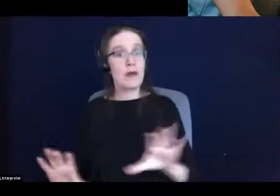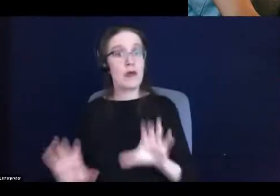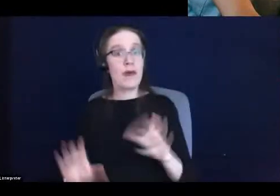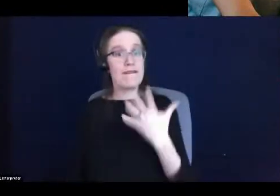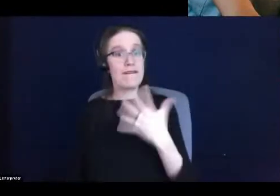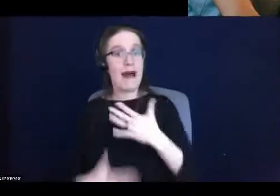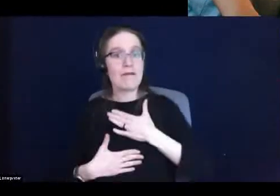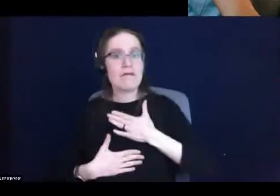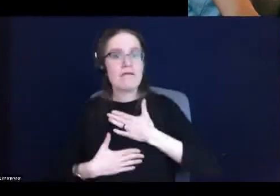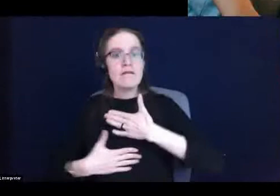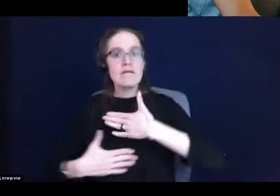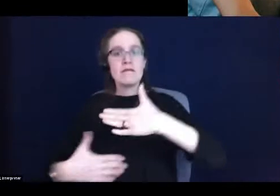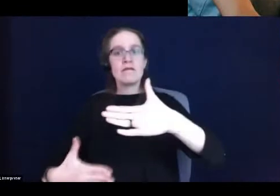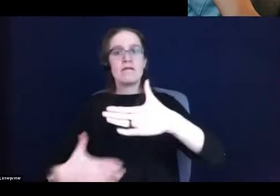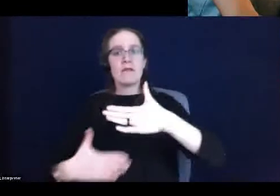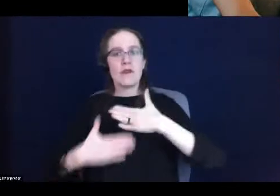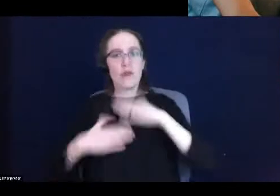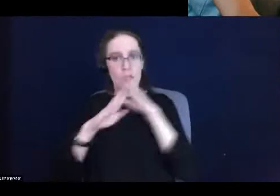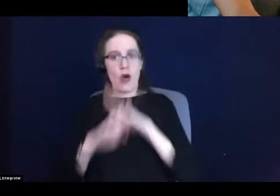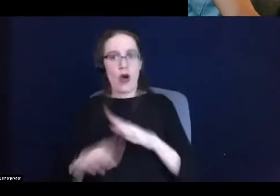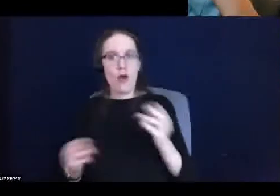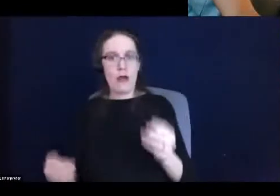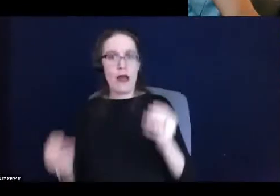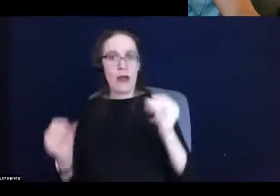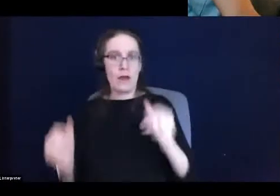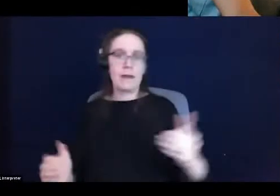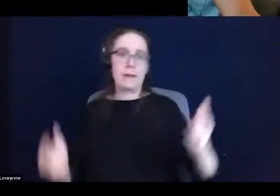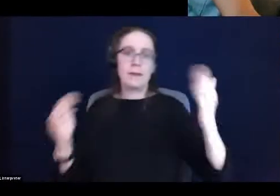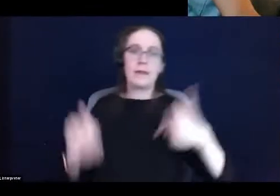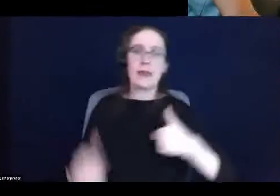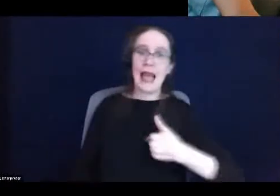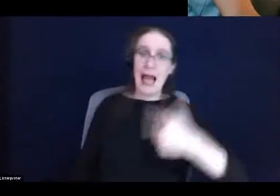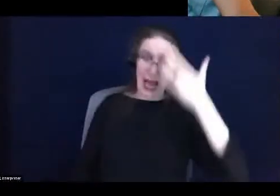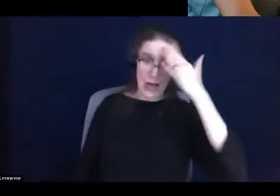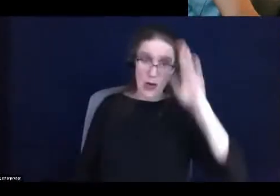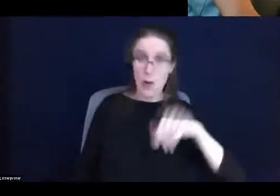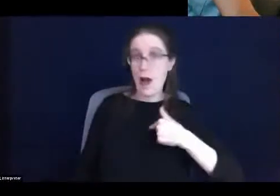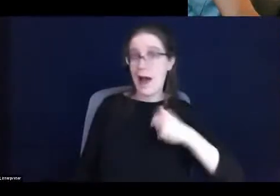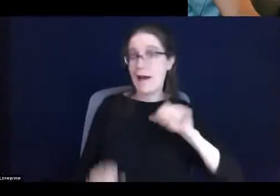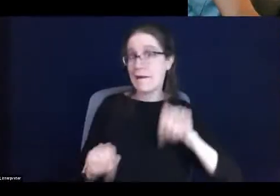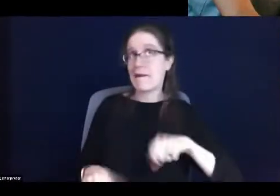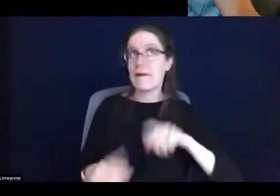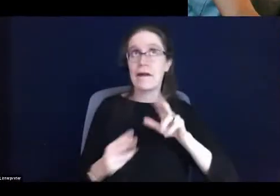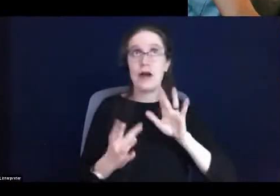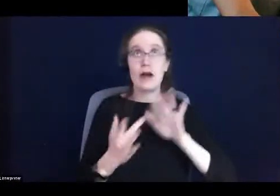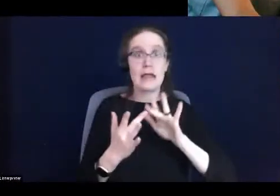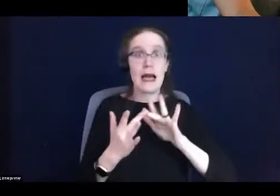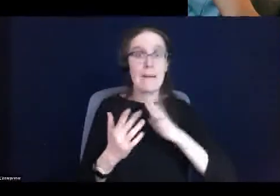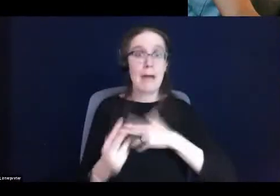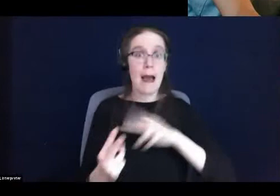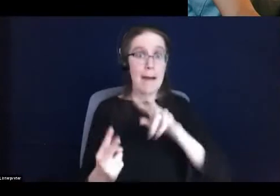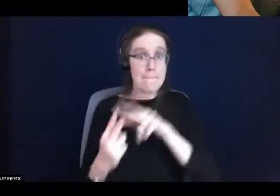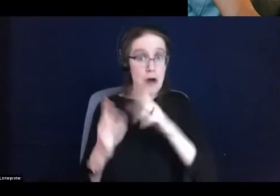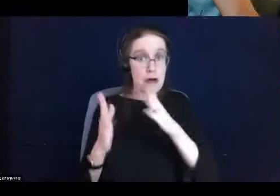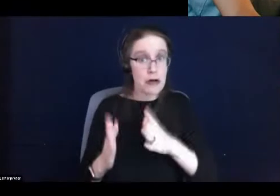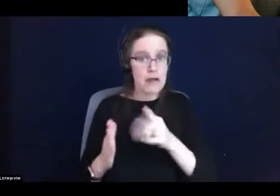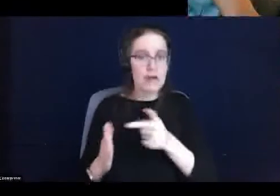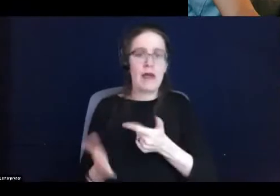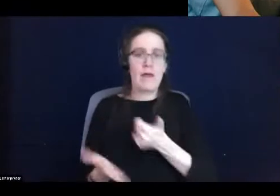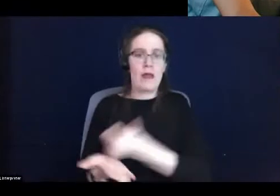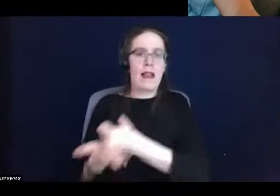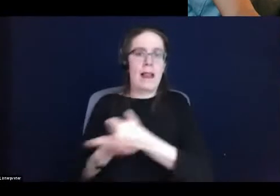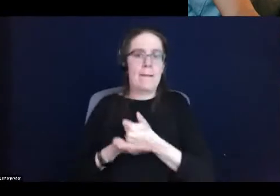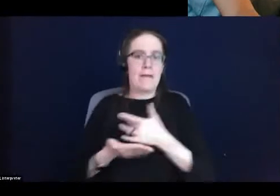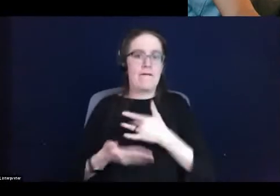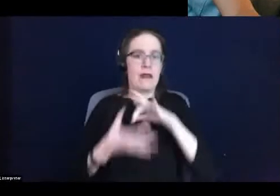right away. I know that I can contact my partner and they will help me feel grounded again.